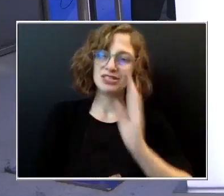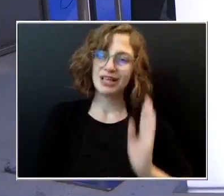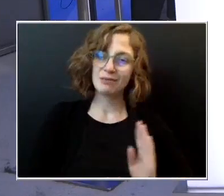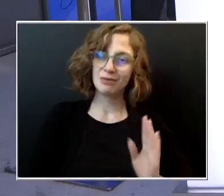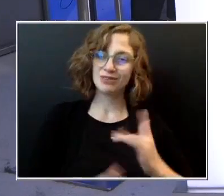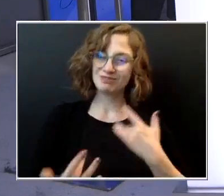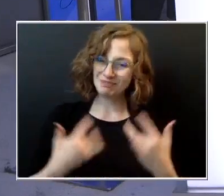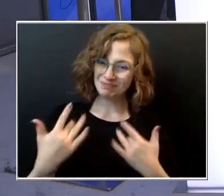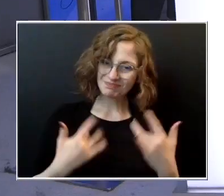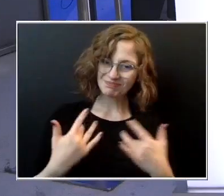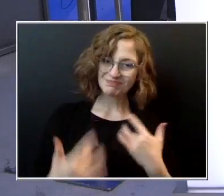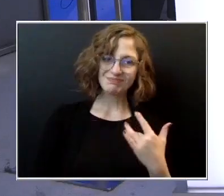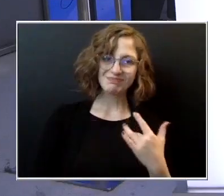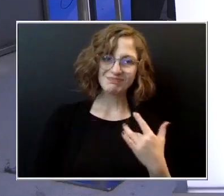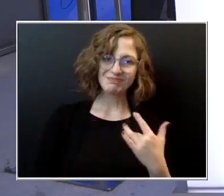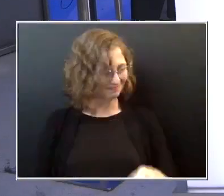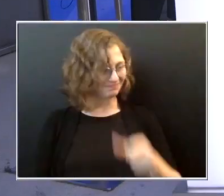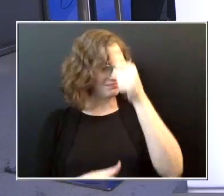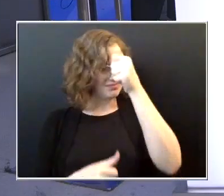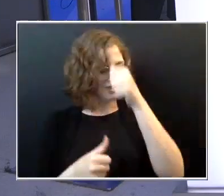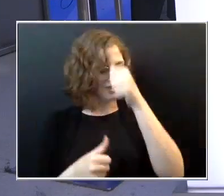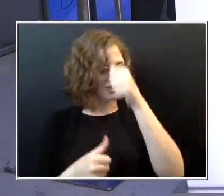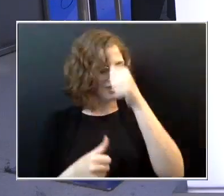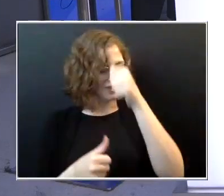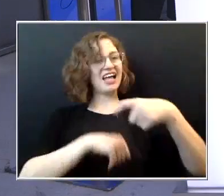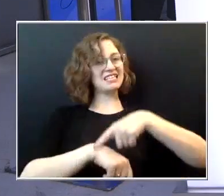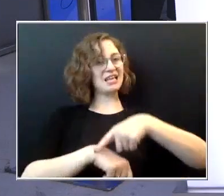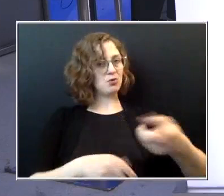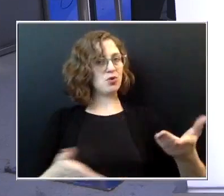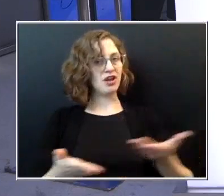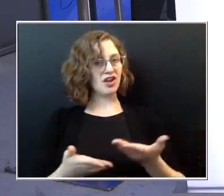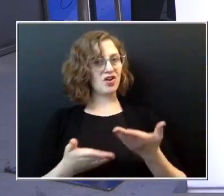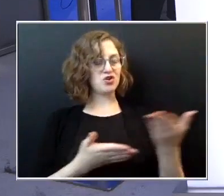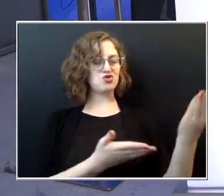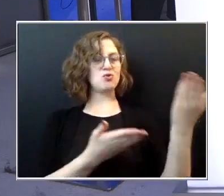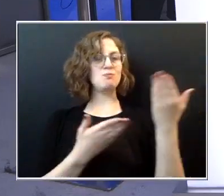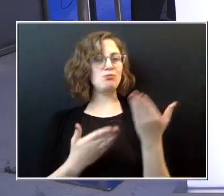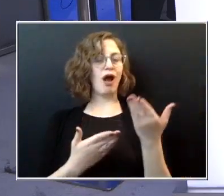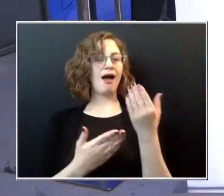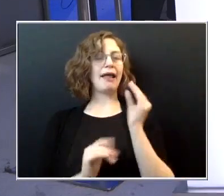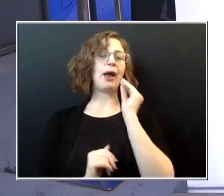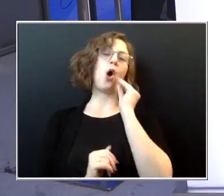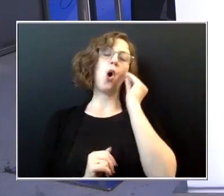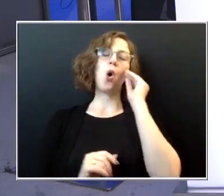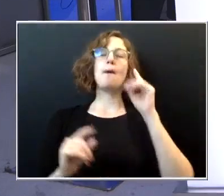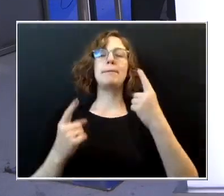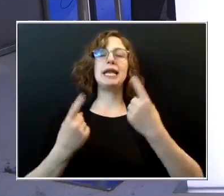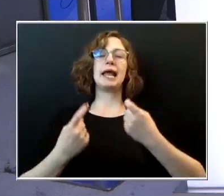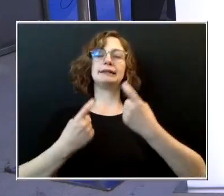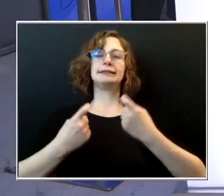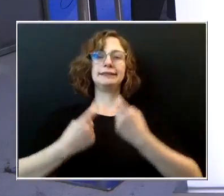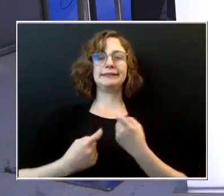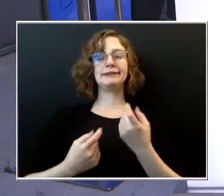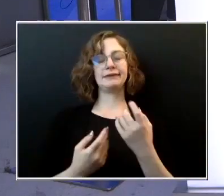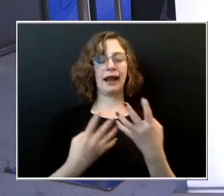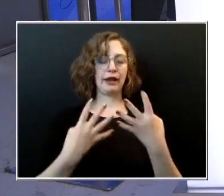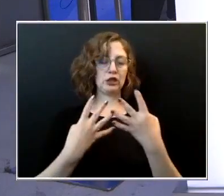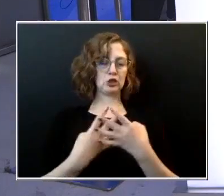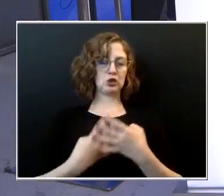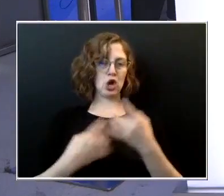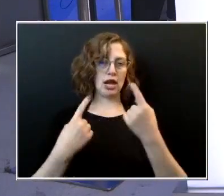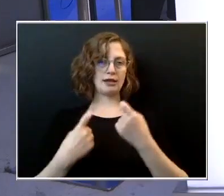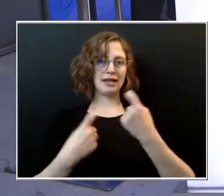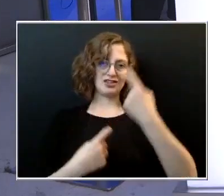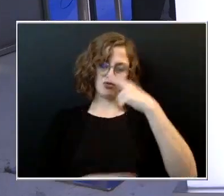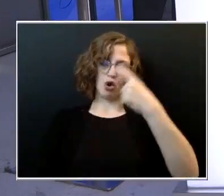the program, you brought a test that we could do at home to kind of test your cognitive function as a screening test. Of course, I went home. I did my screening test. I passed,